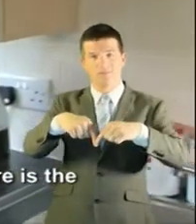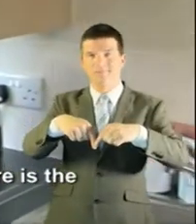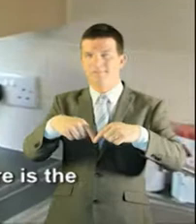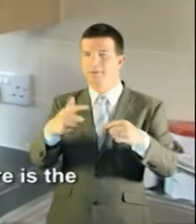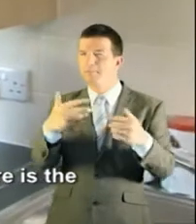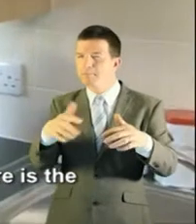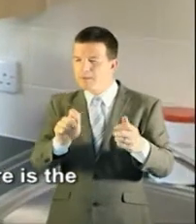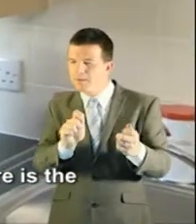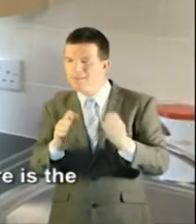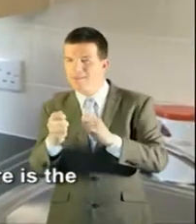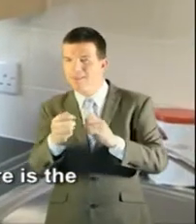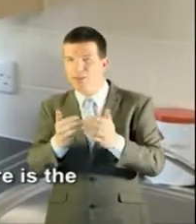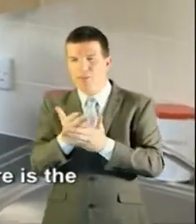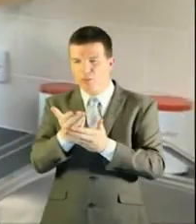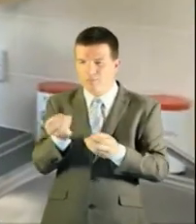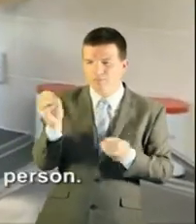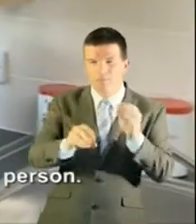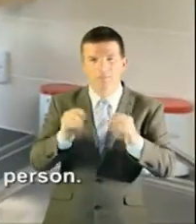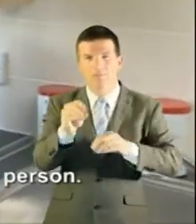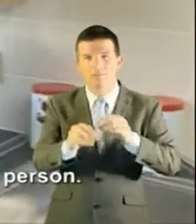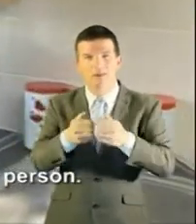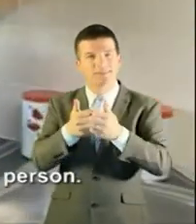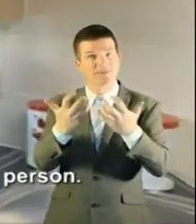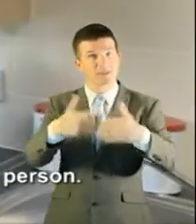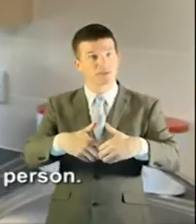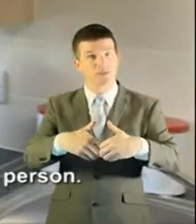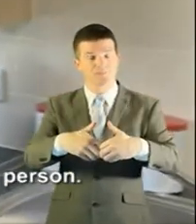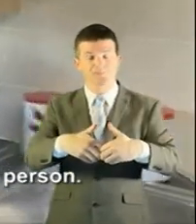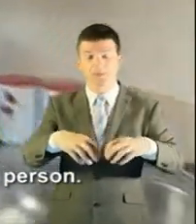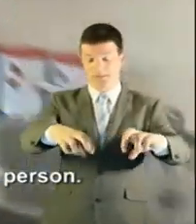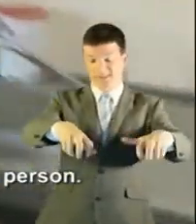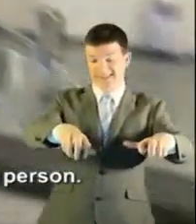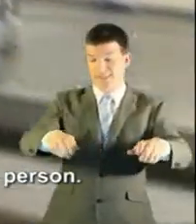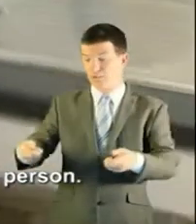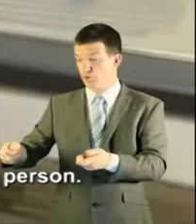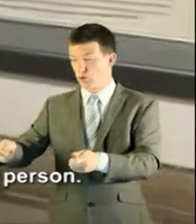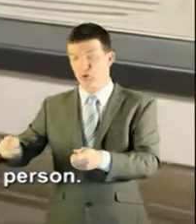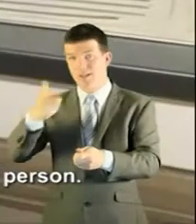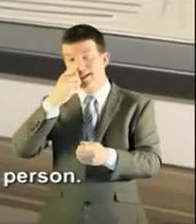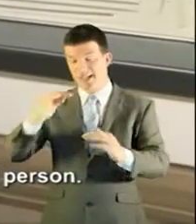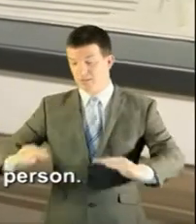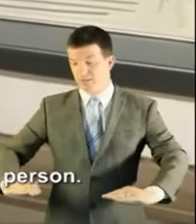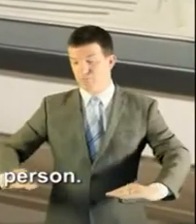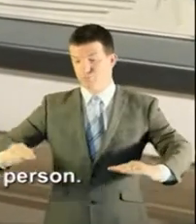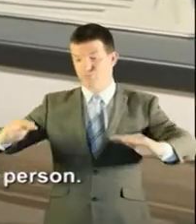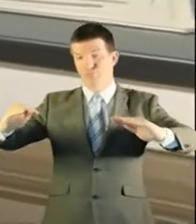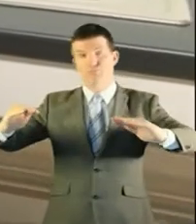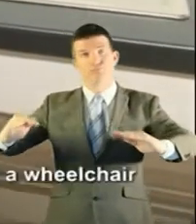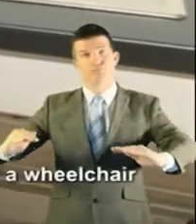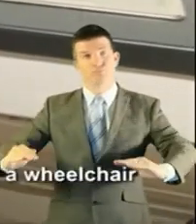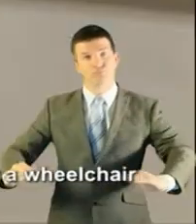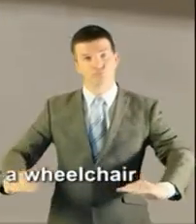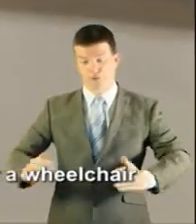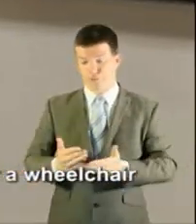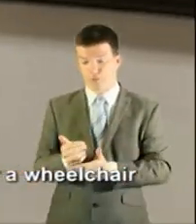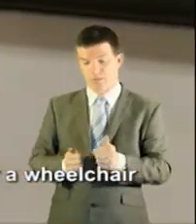here is the adjustable height unit, so it can be raised to this level for an able-bodied person, or